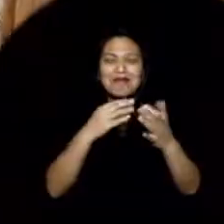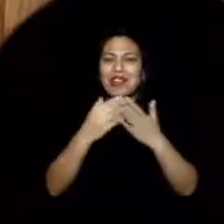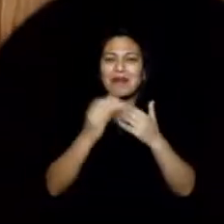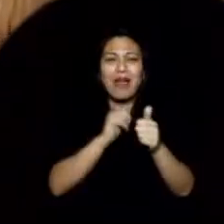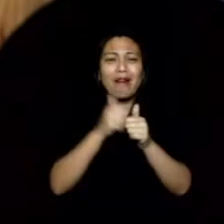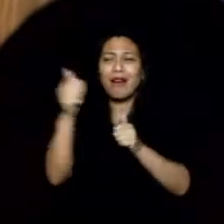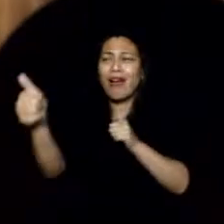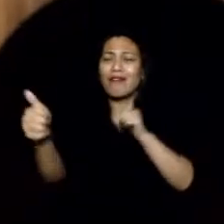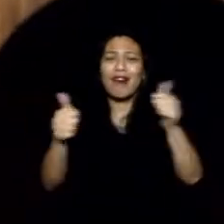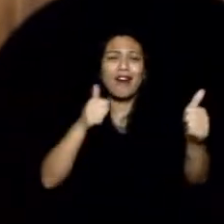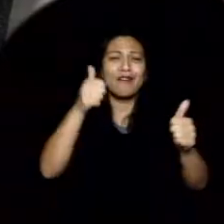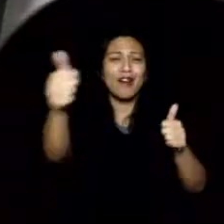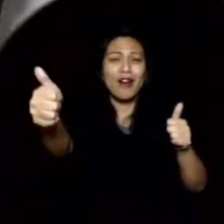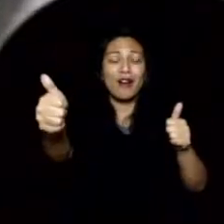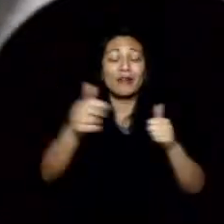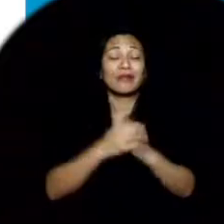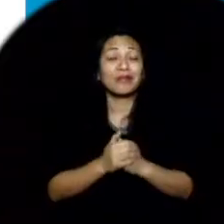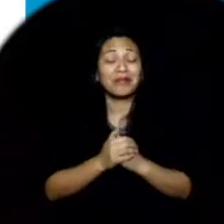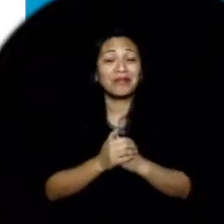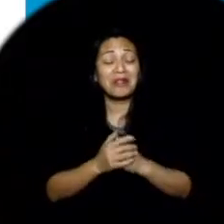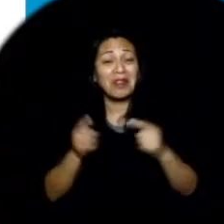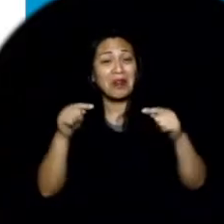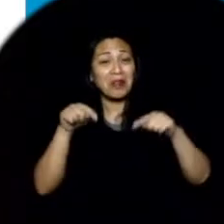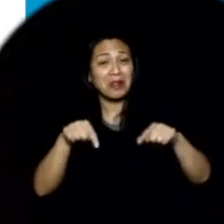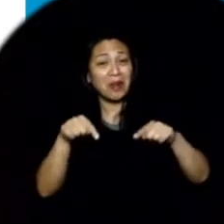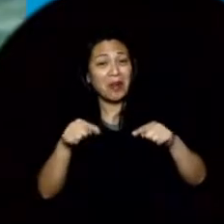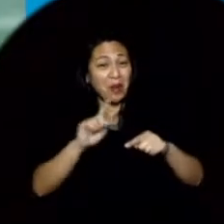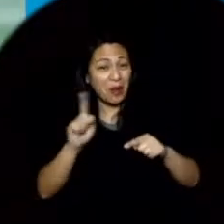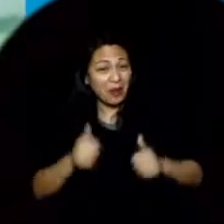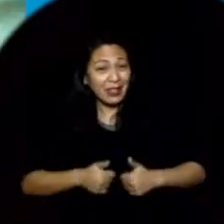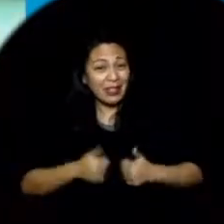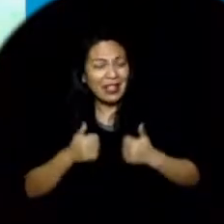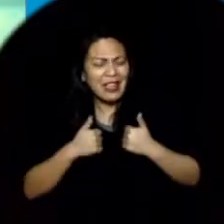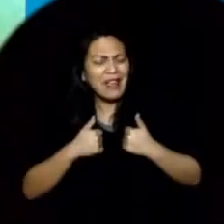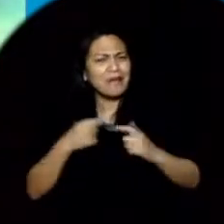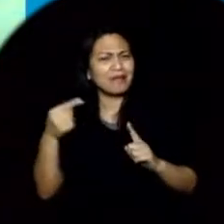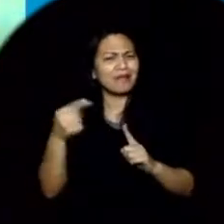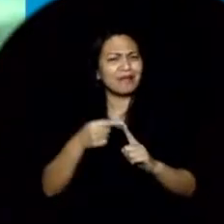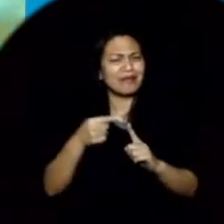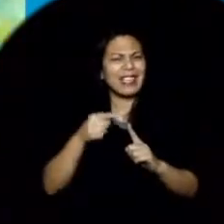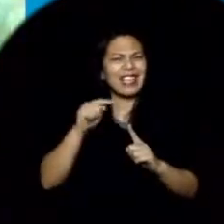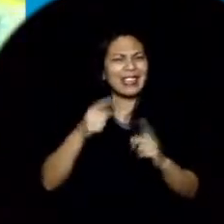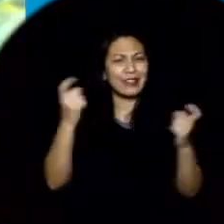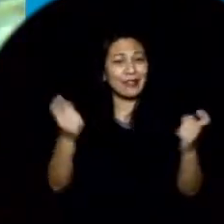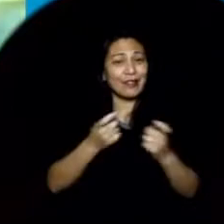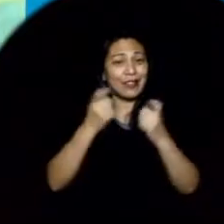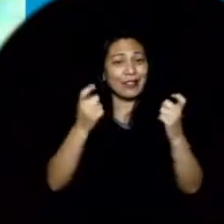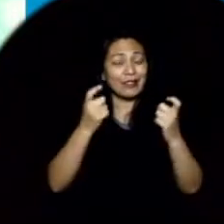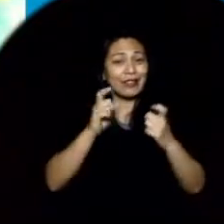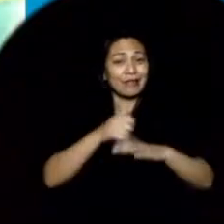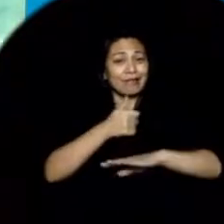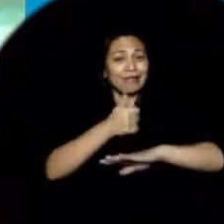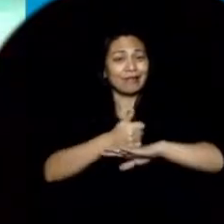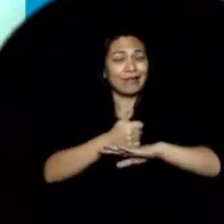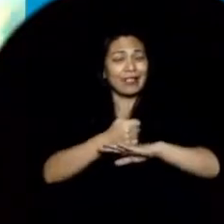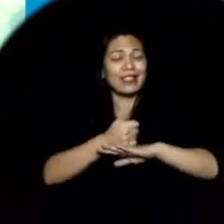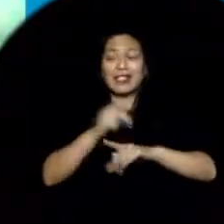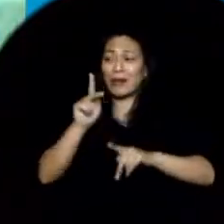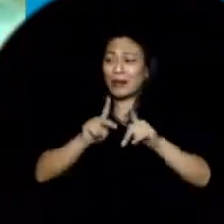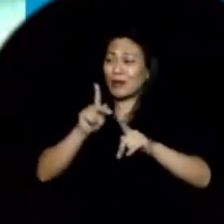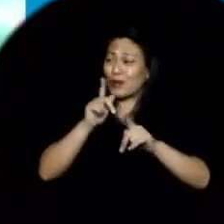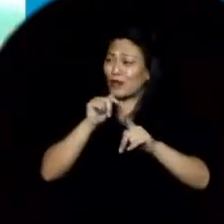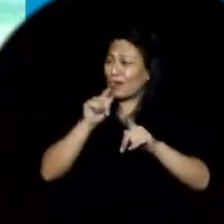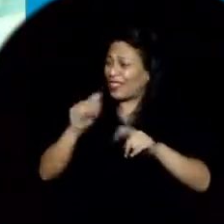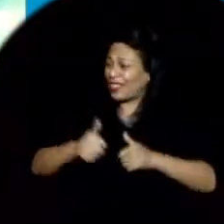matter how far apart we live. Speaking of where we live, the Telling Tales Festival happens in a place where people have lived